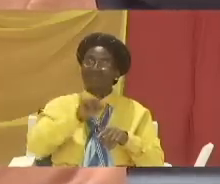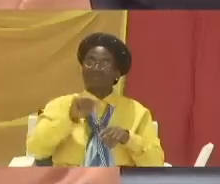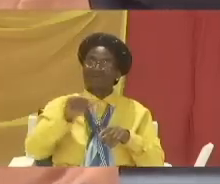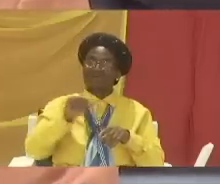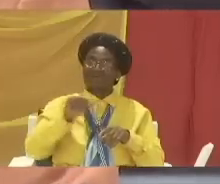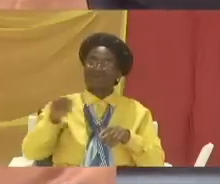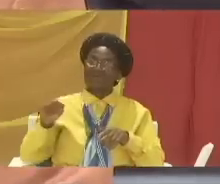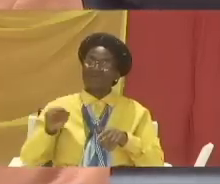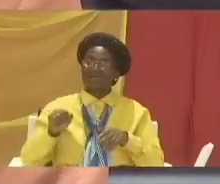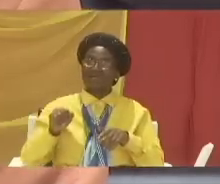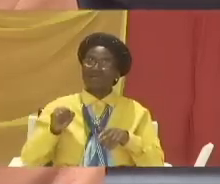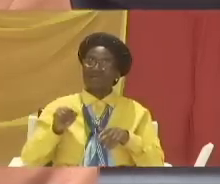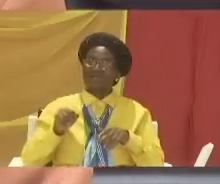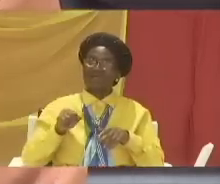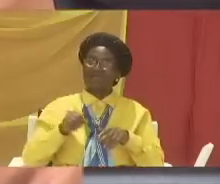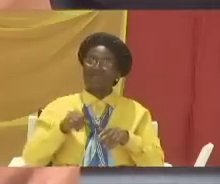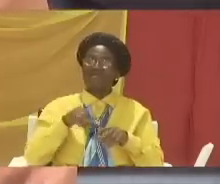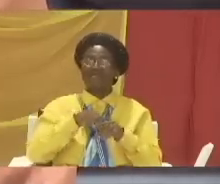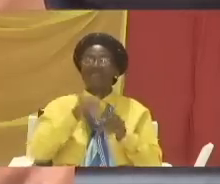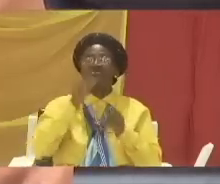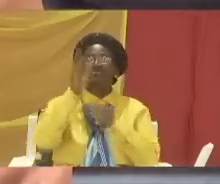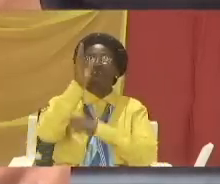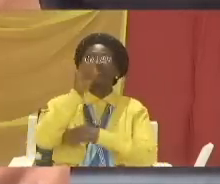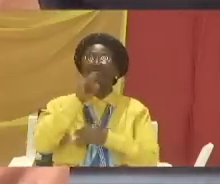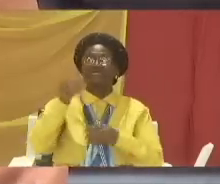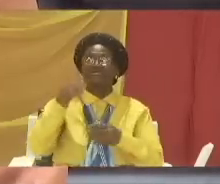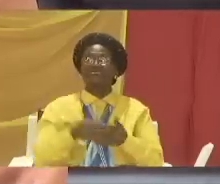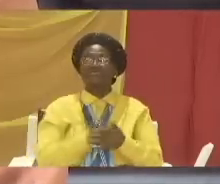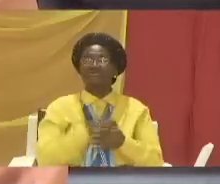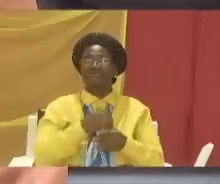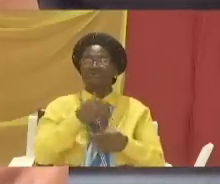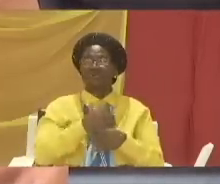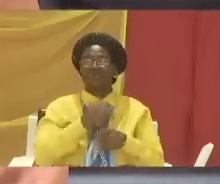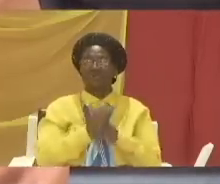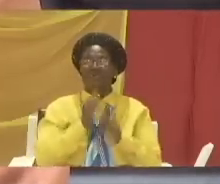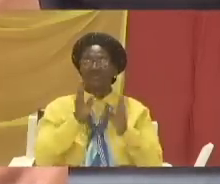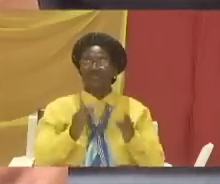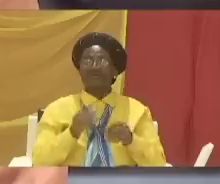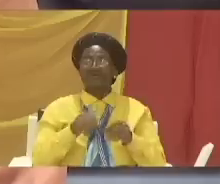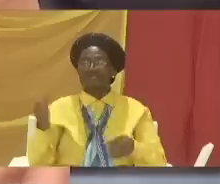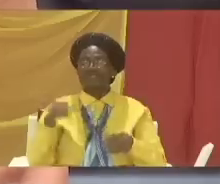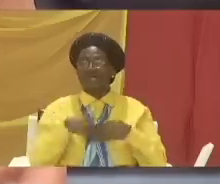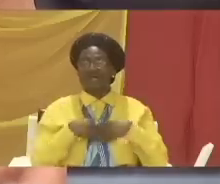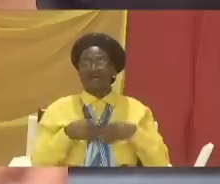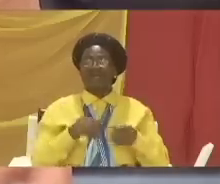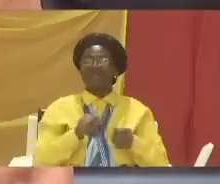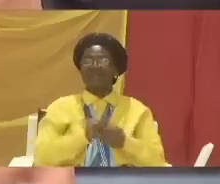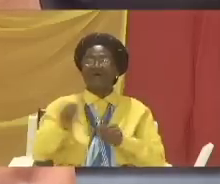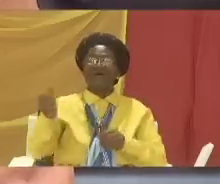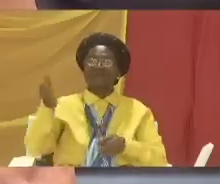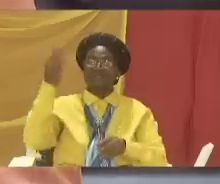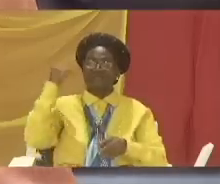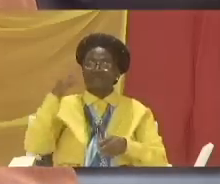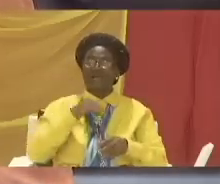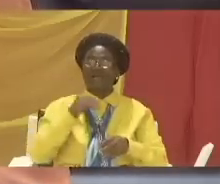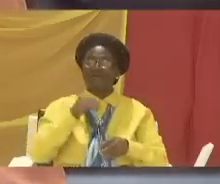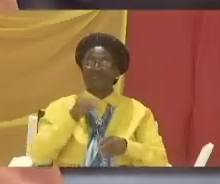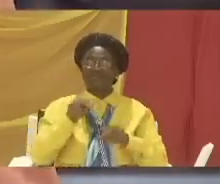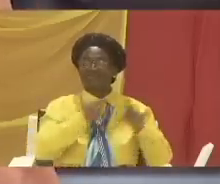Creature, all things are passed away. Behold, all things are new.